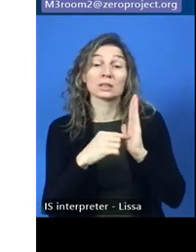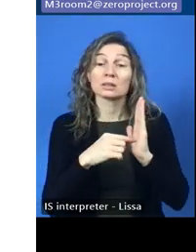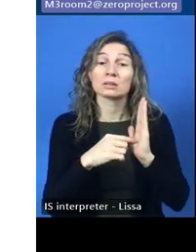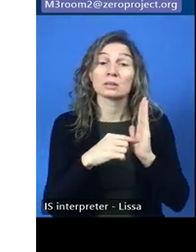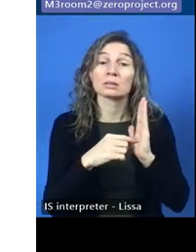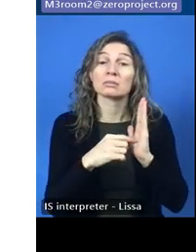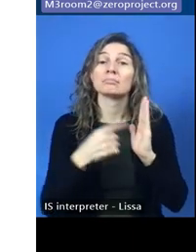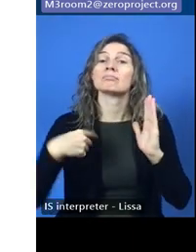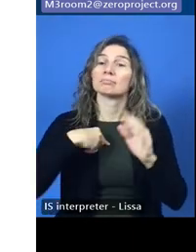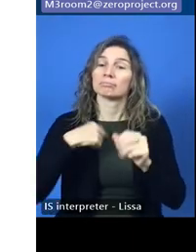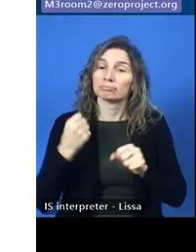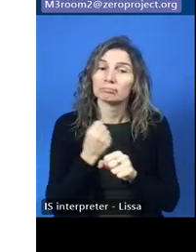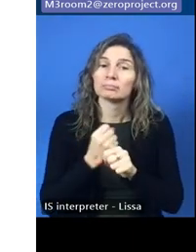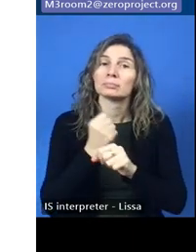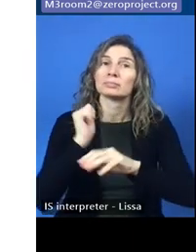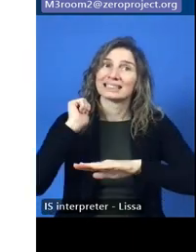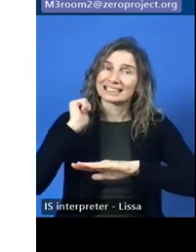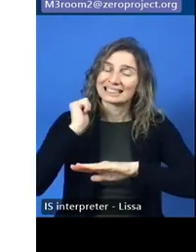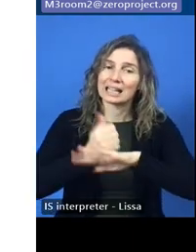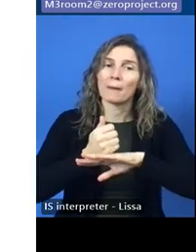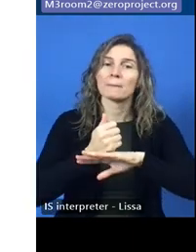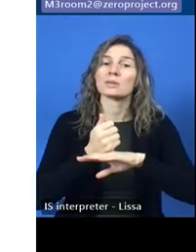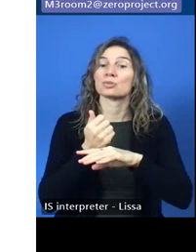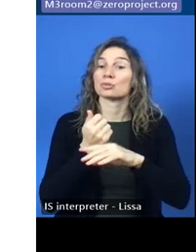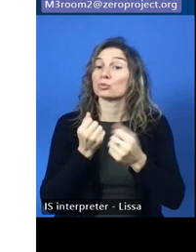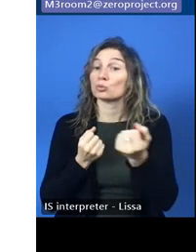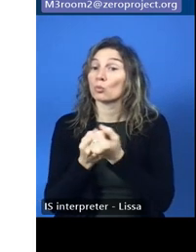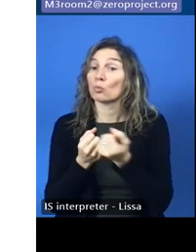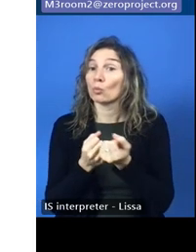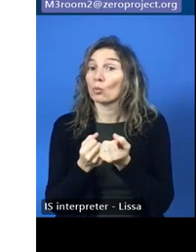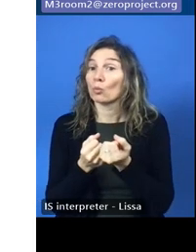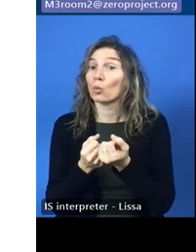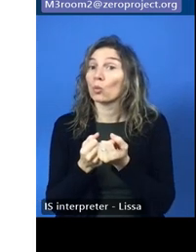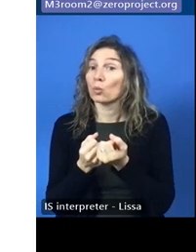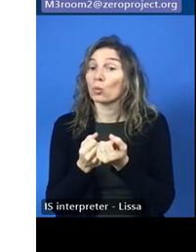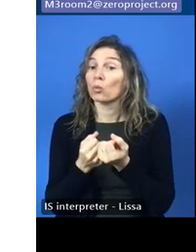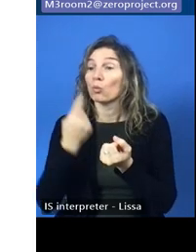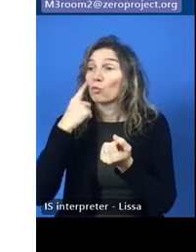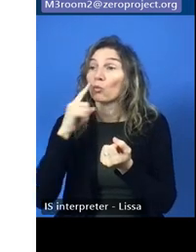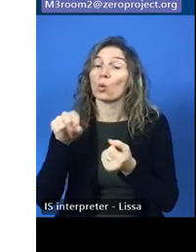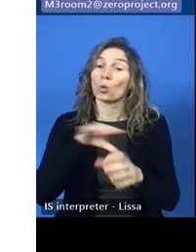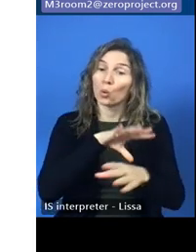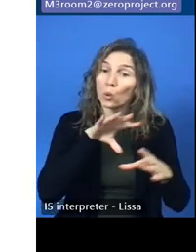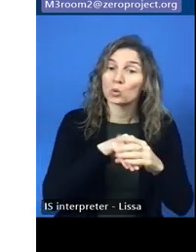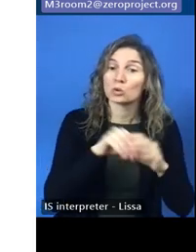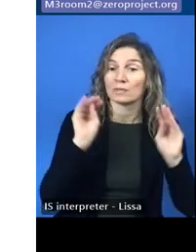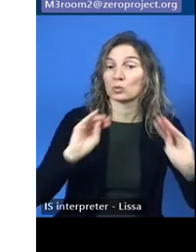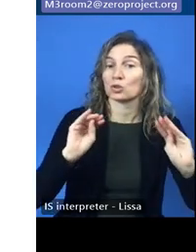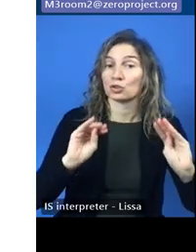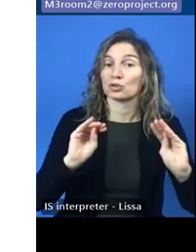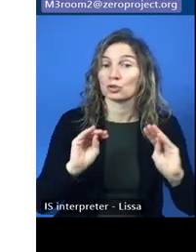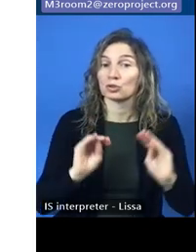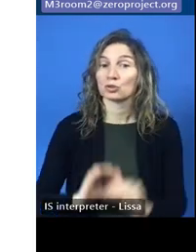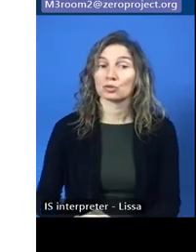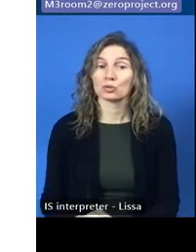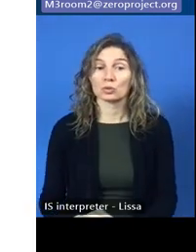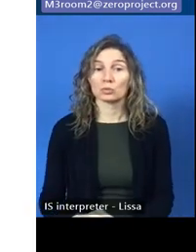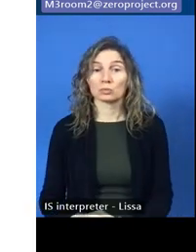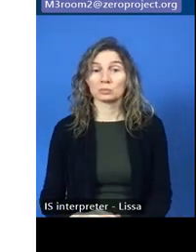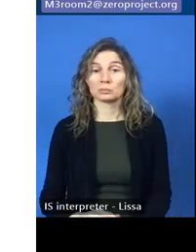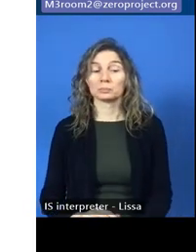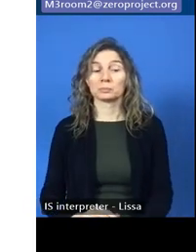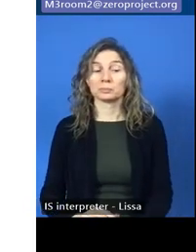the support unit for inclusive education in 16 schools in our